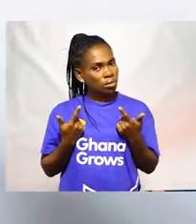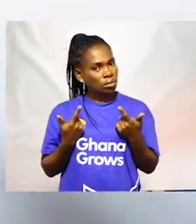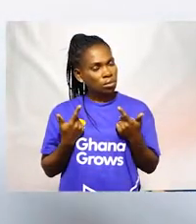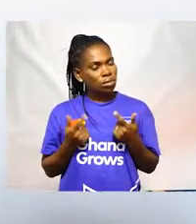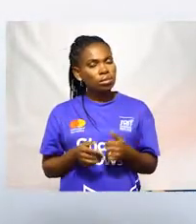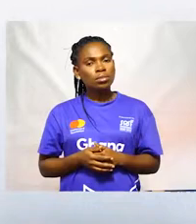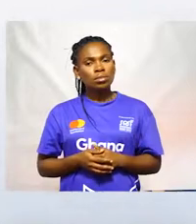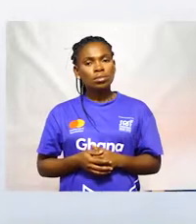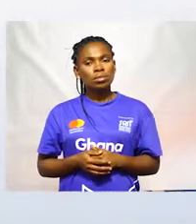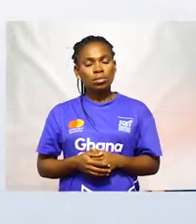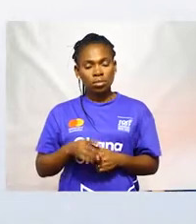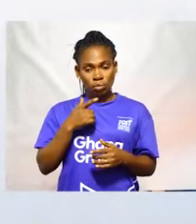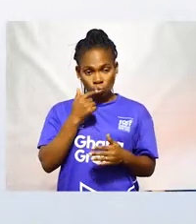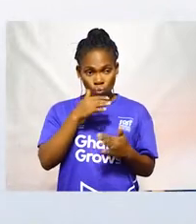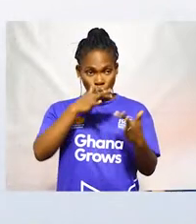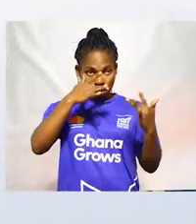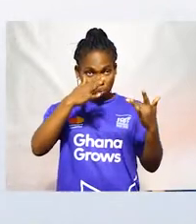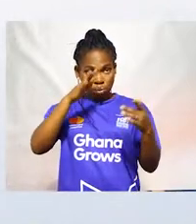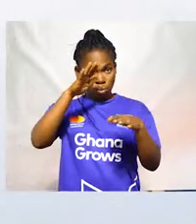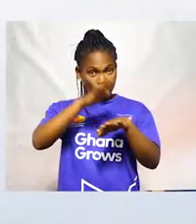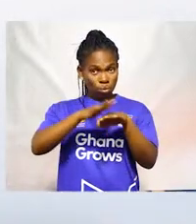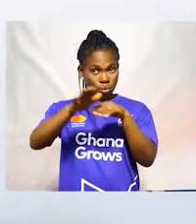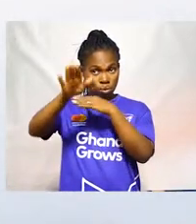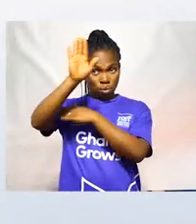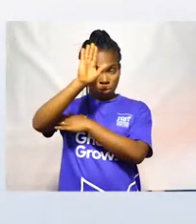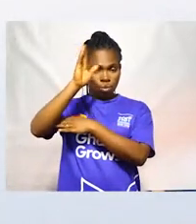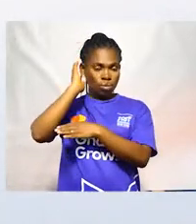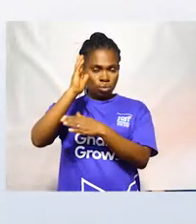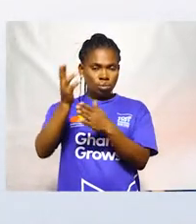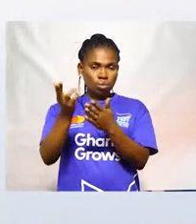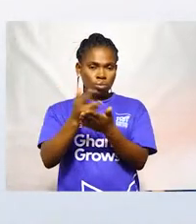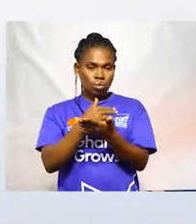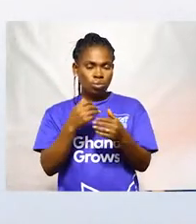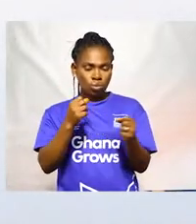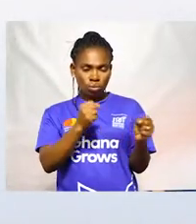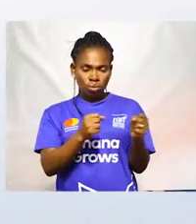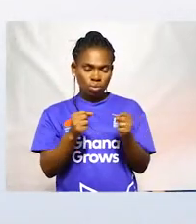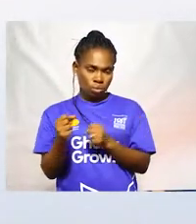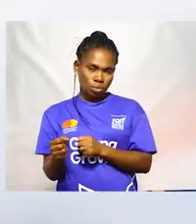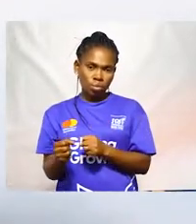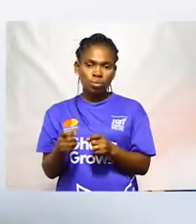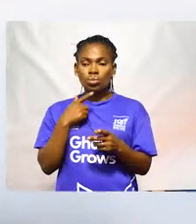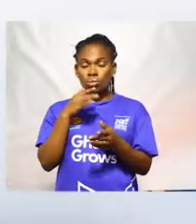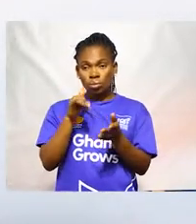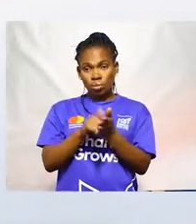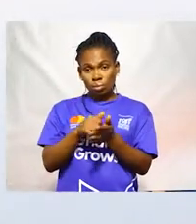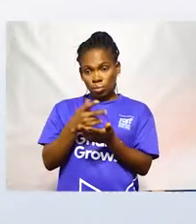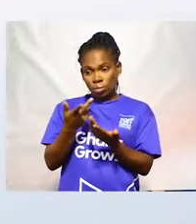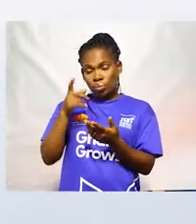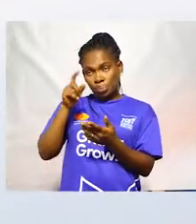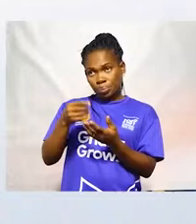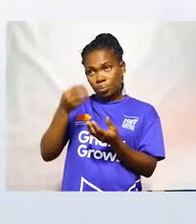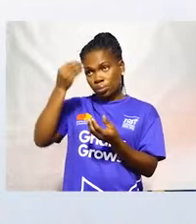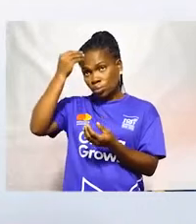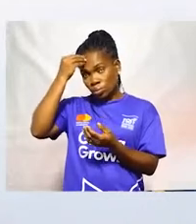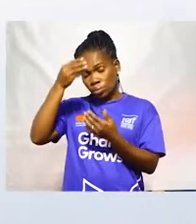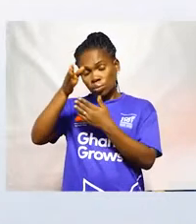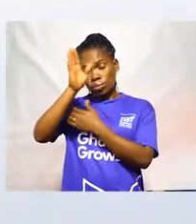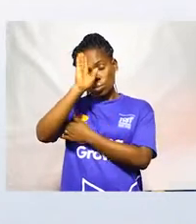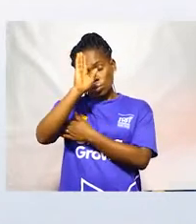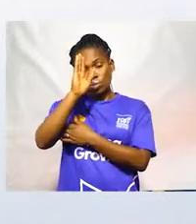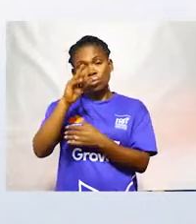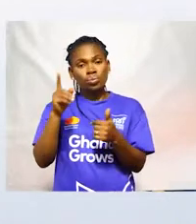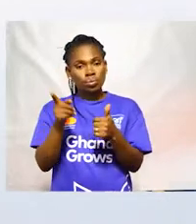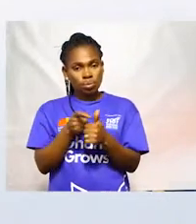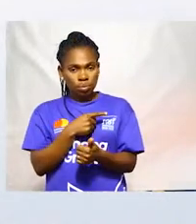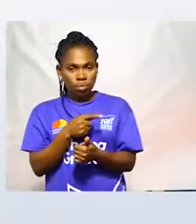that wait upon the Lord shall renew their strength. So the place of acknowledging the power of God and the influence of God